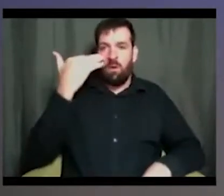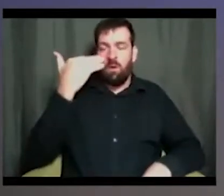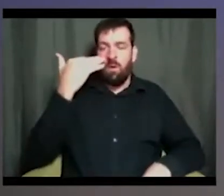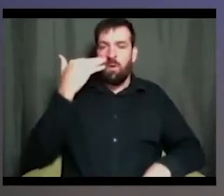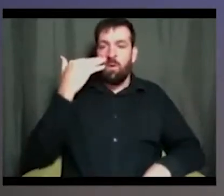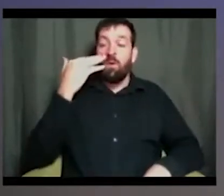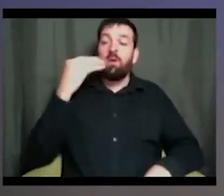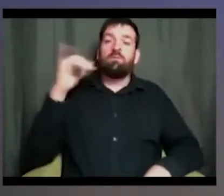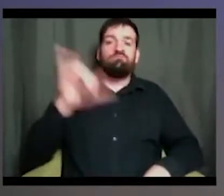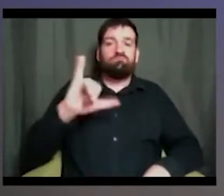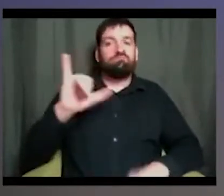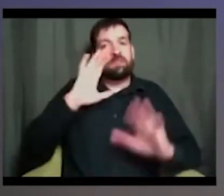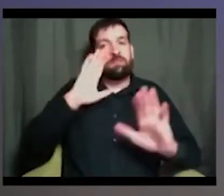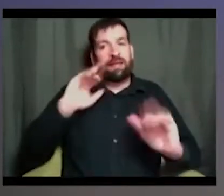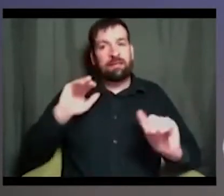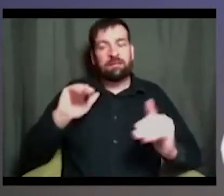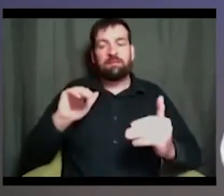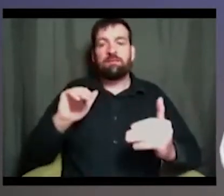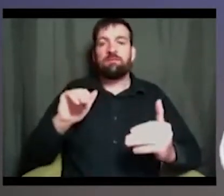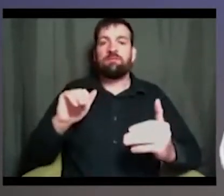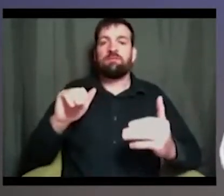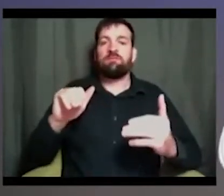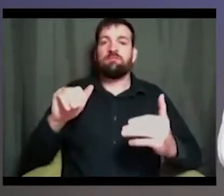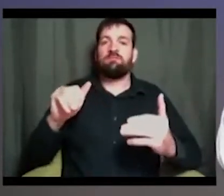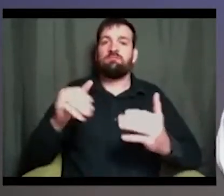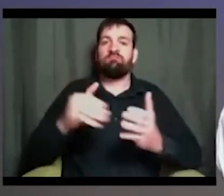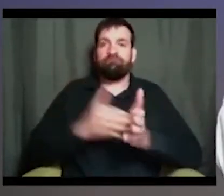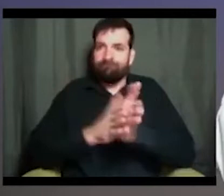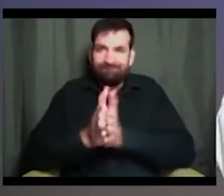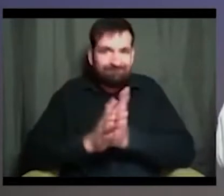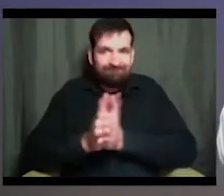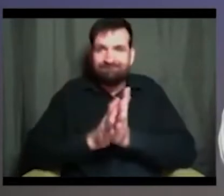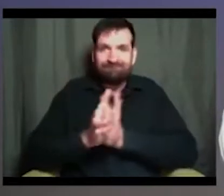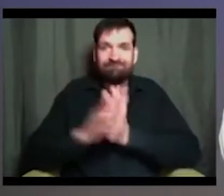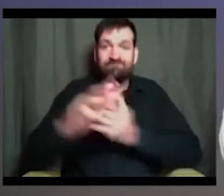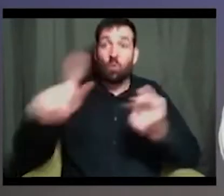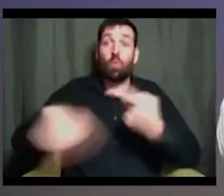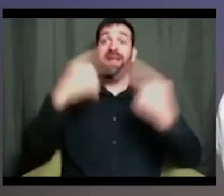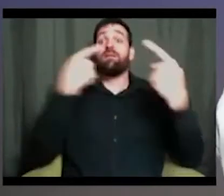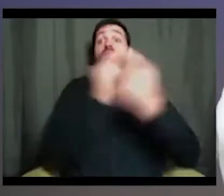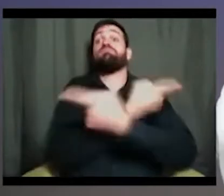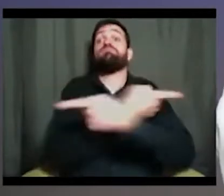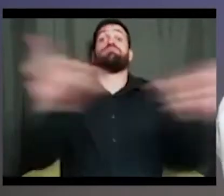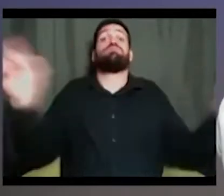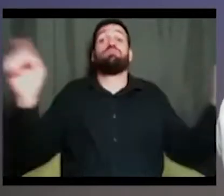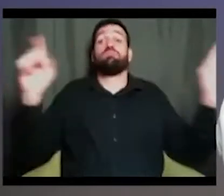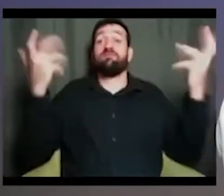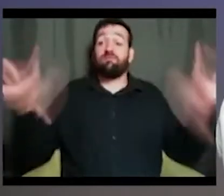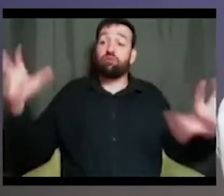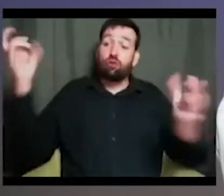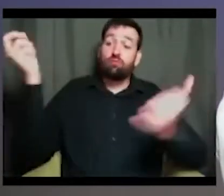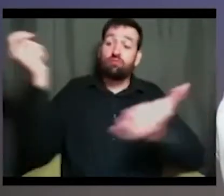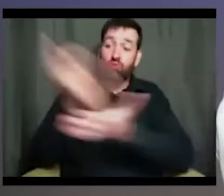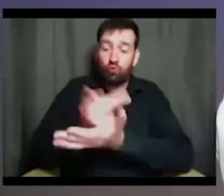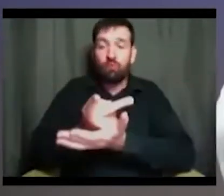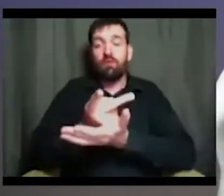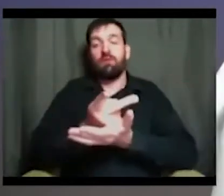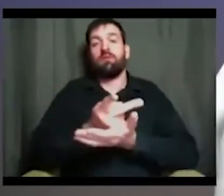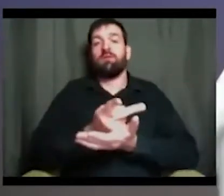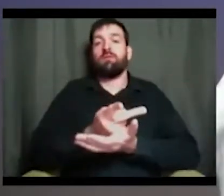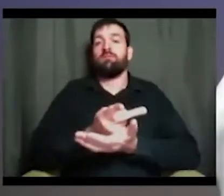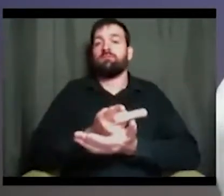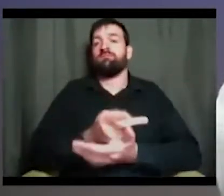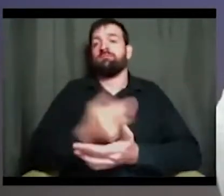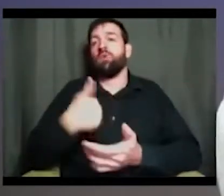anticipated, there was a huge rush as soon as that announcement came out that it is approved, that as we anticipated,